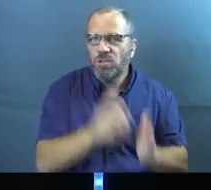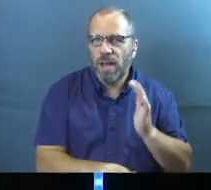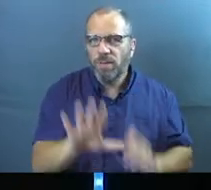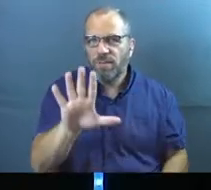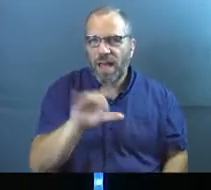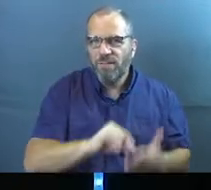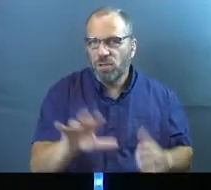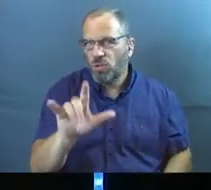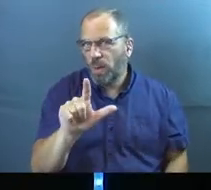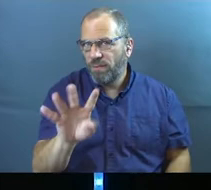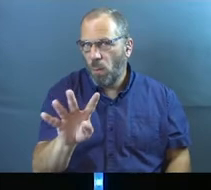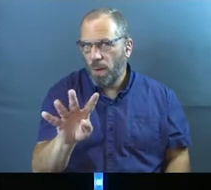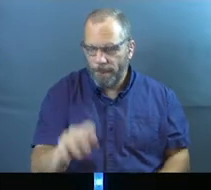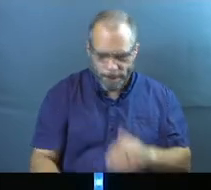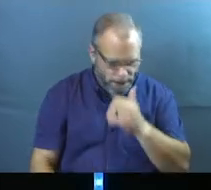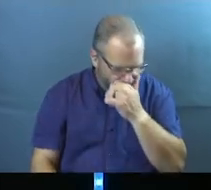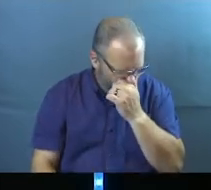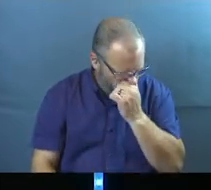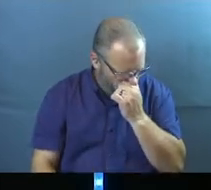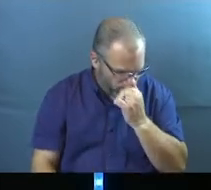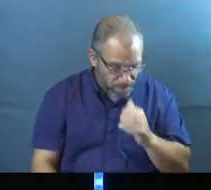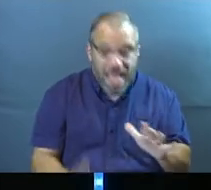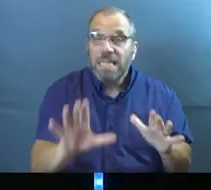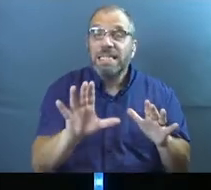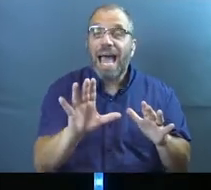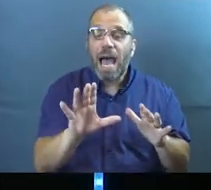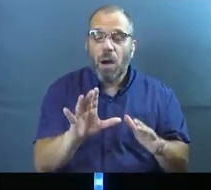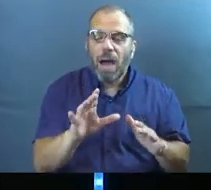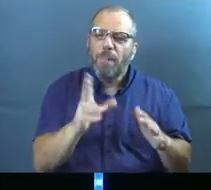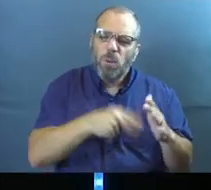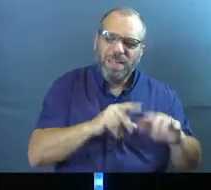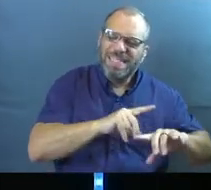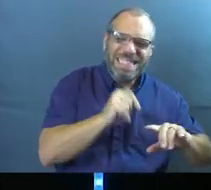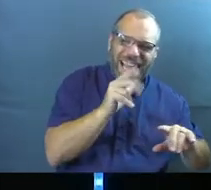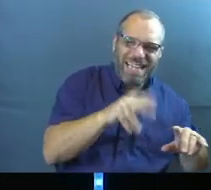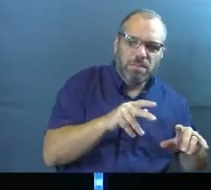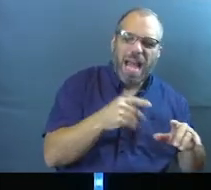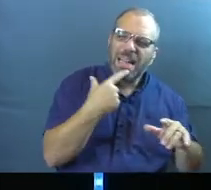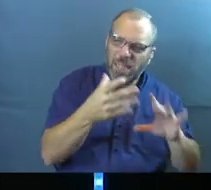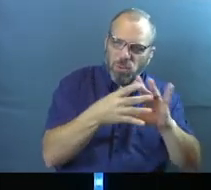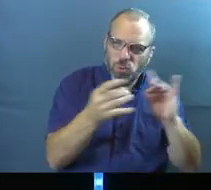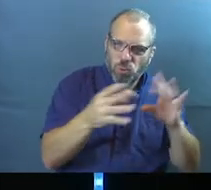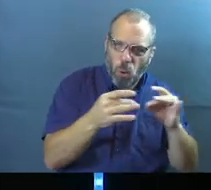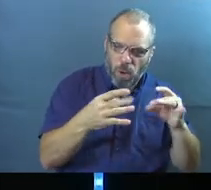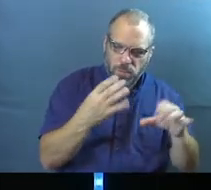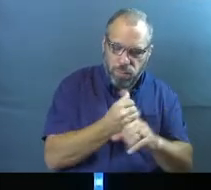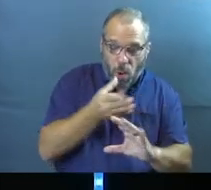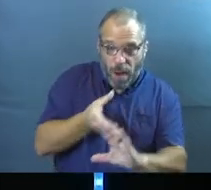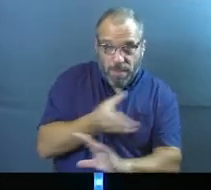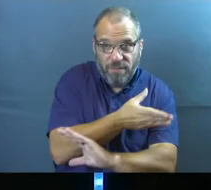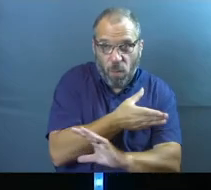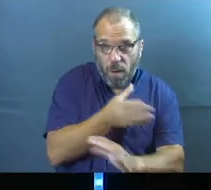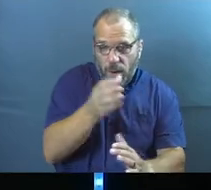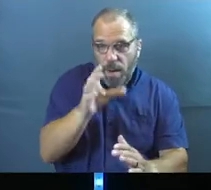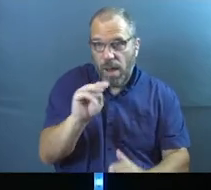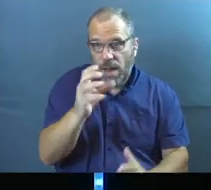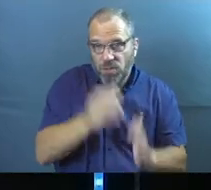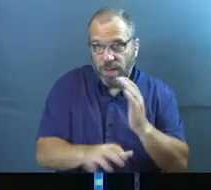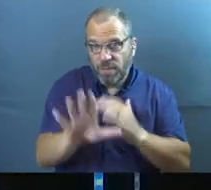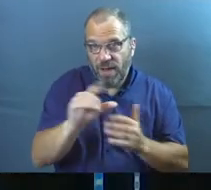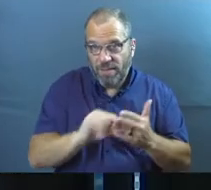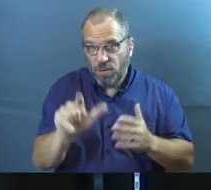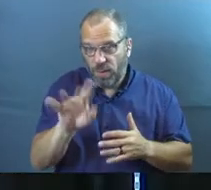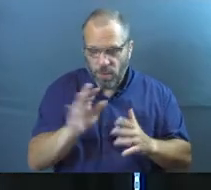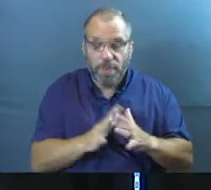verse 24. And the part I'm not going to read to you, but I'll just tell you it happens right before this passage,